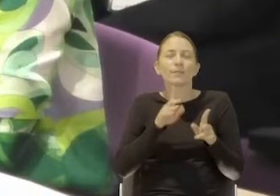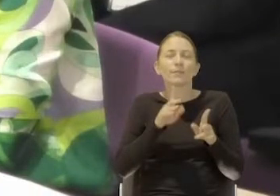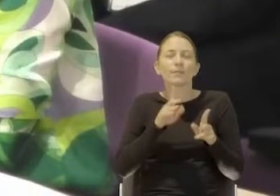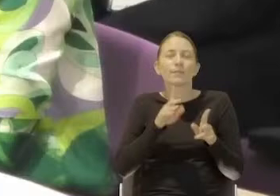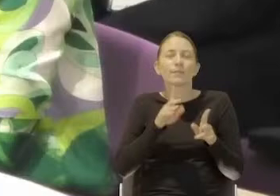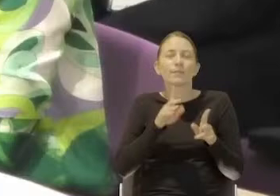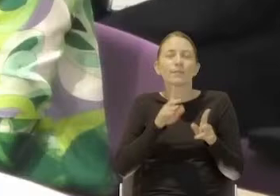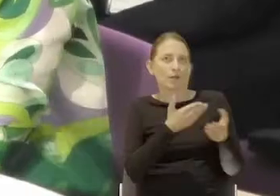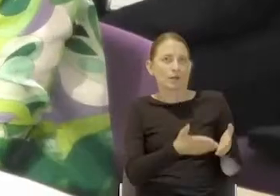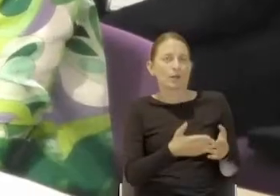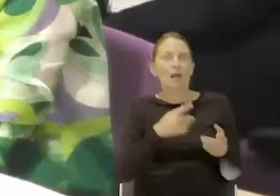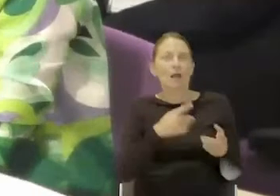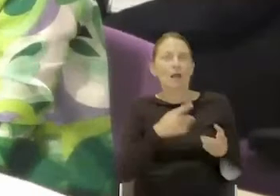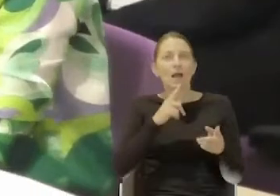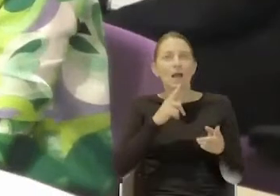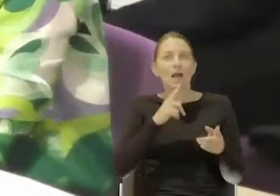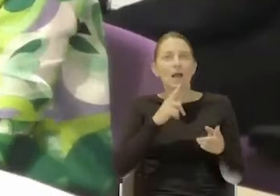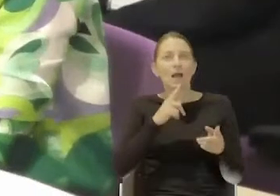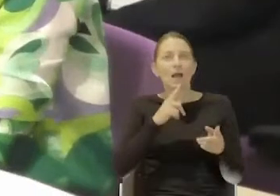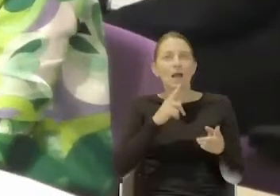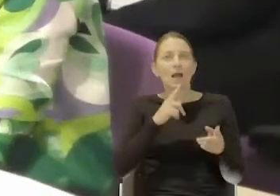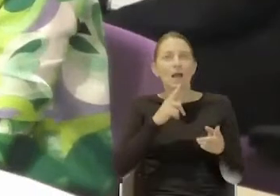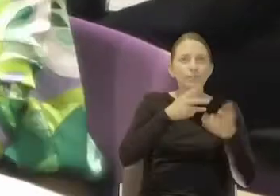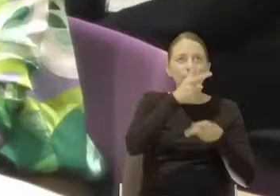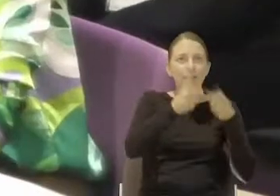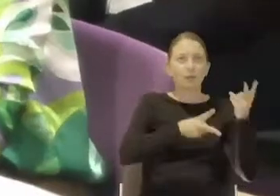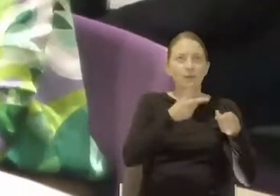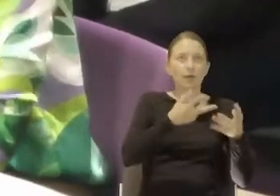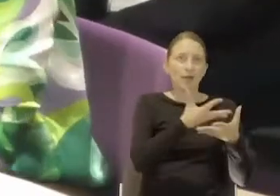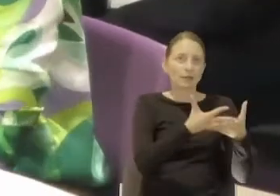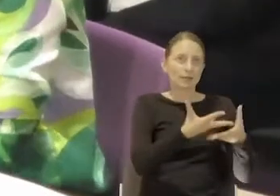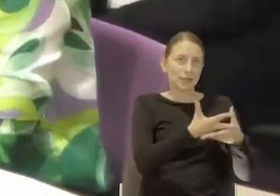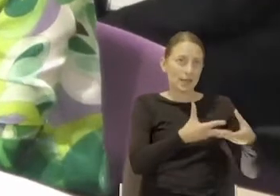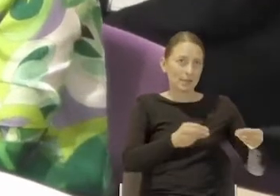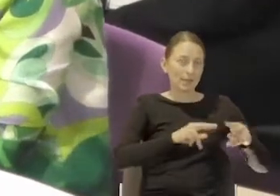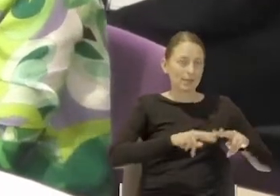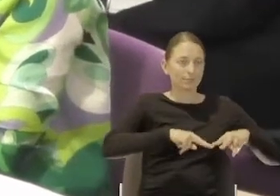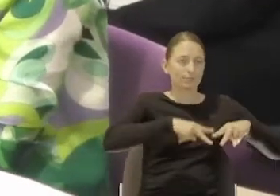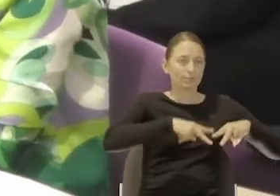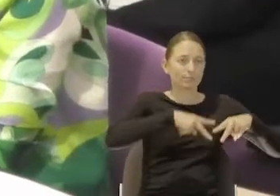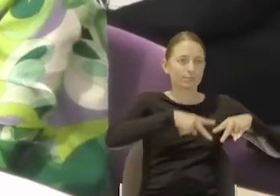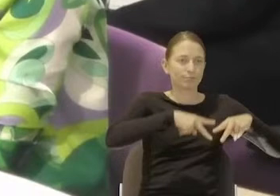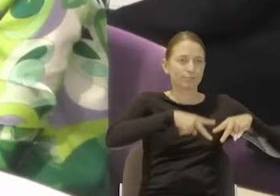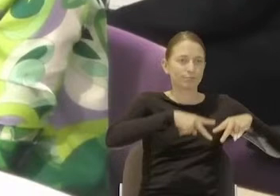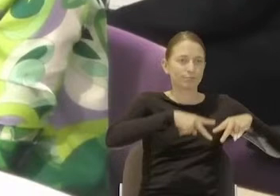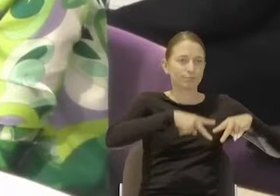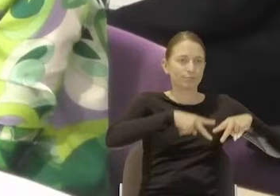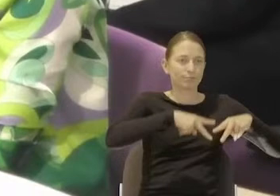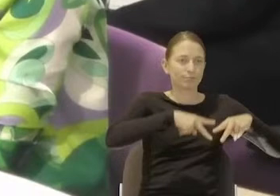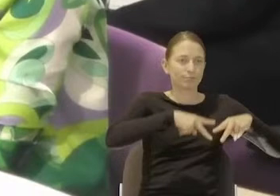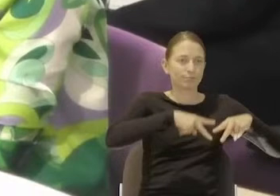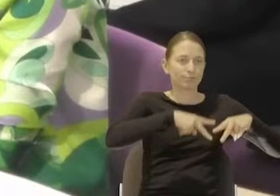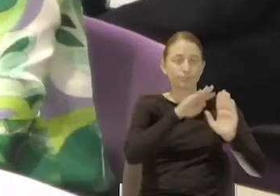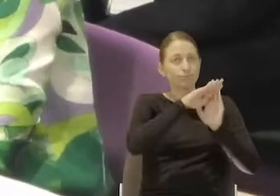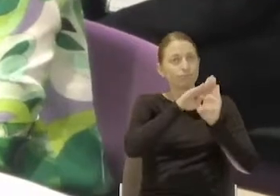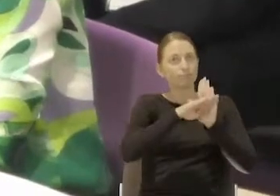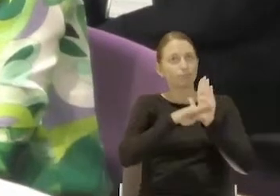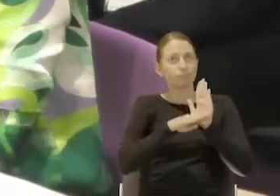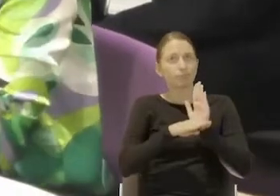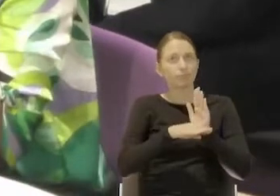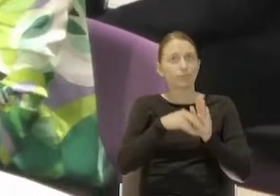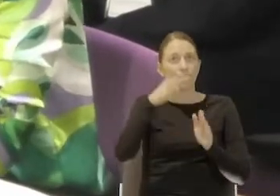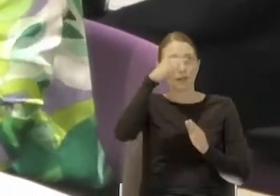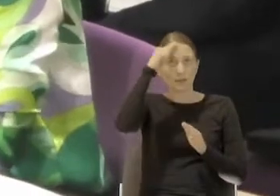which they are working very aggressively towards, and they've invited us to their country which I assume members will be